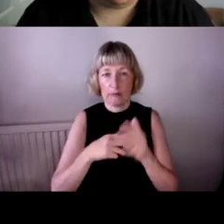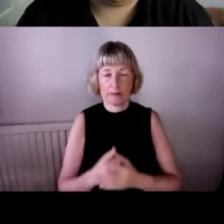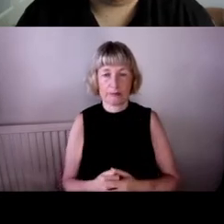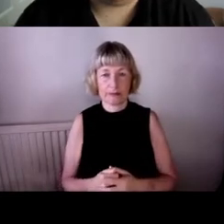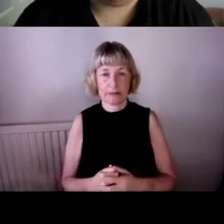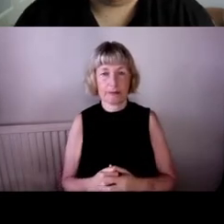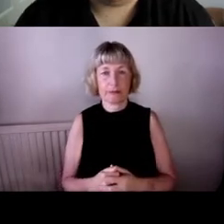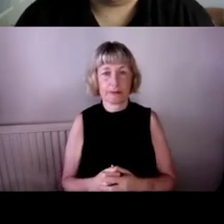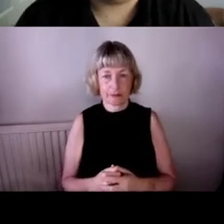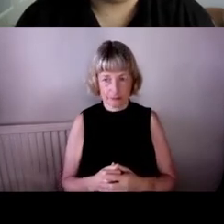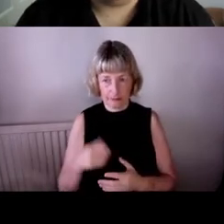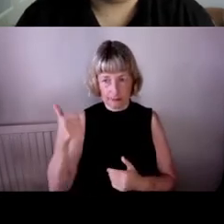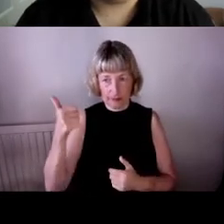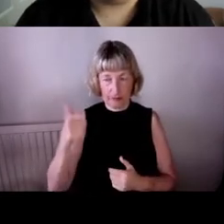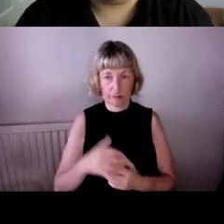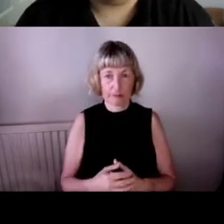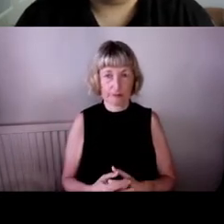I hope you can hear me.